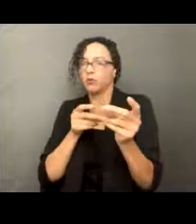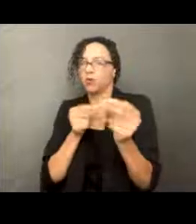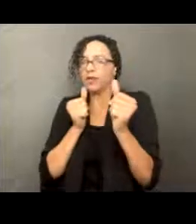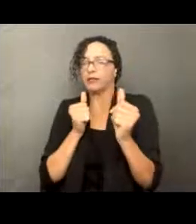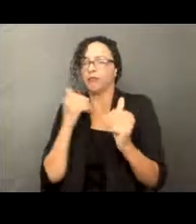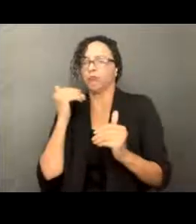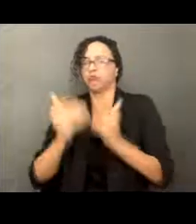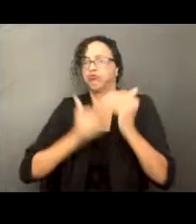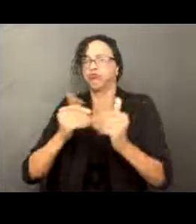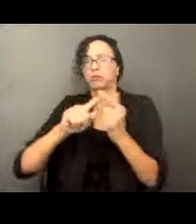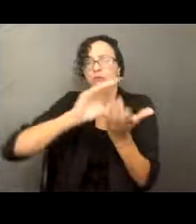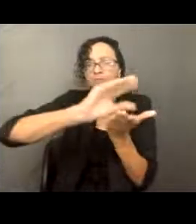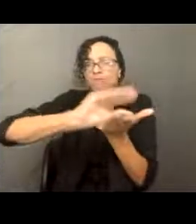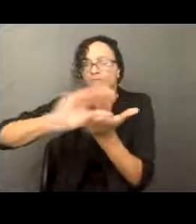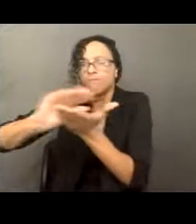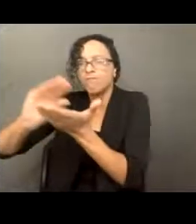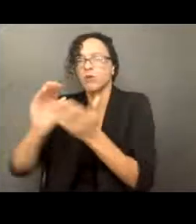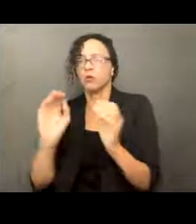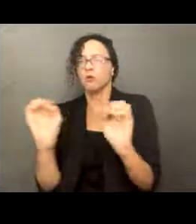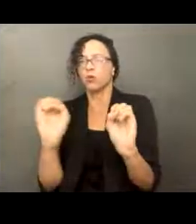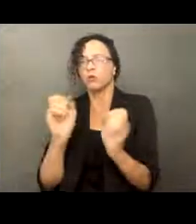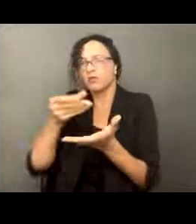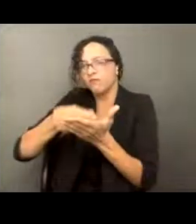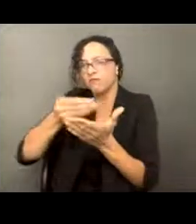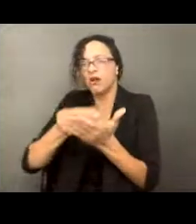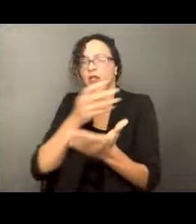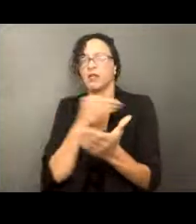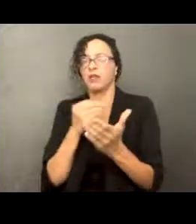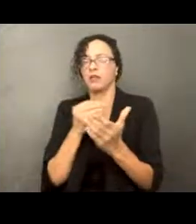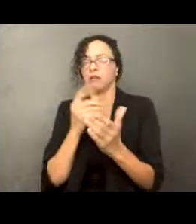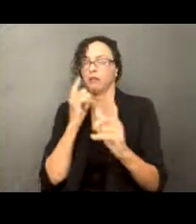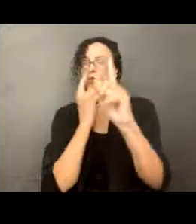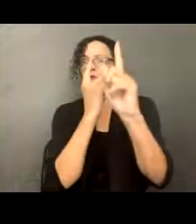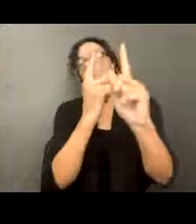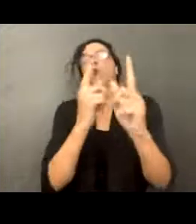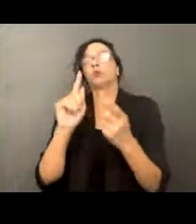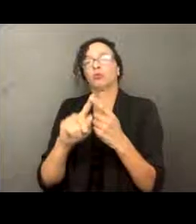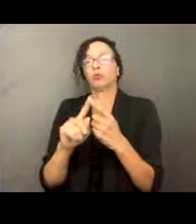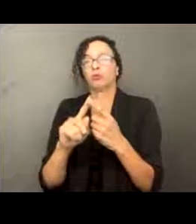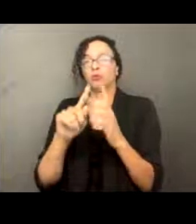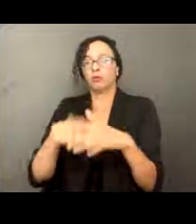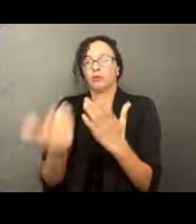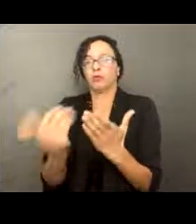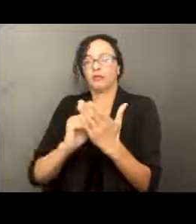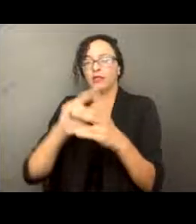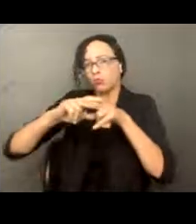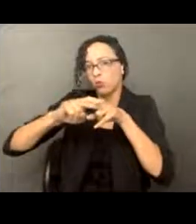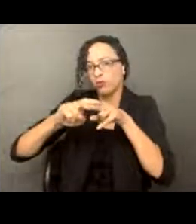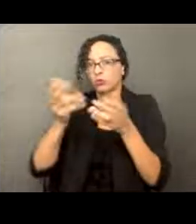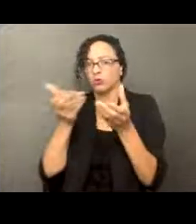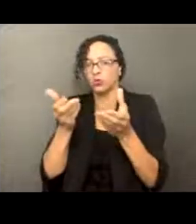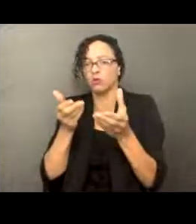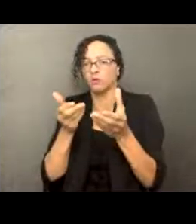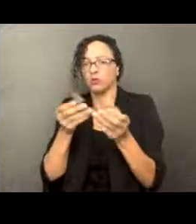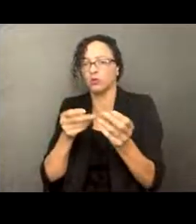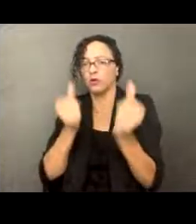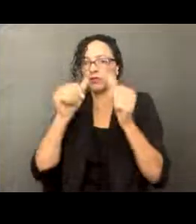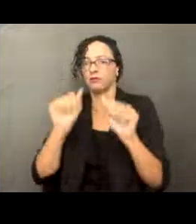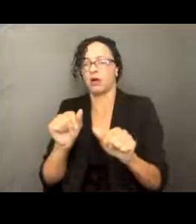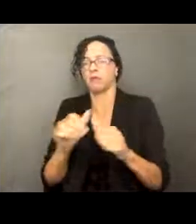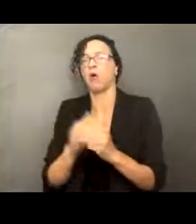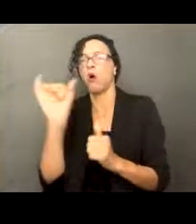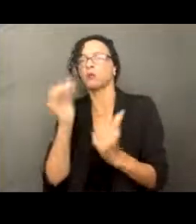and move towards restoring rail service as quickly as possible. Moving forward, I want to reiterate my commitment to finding a way for